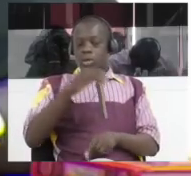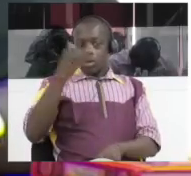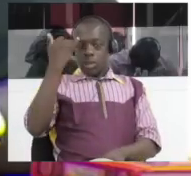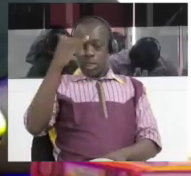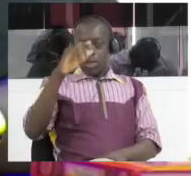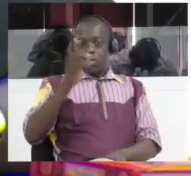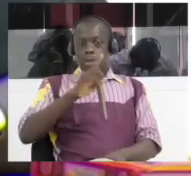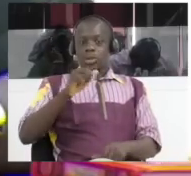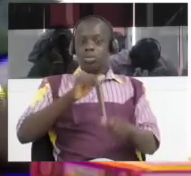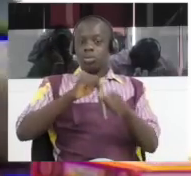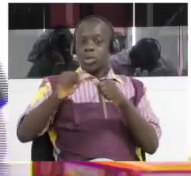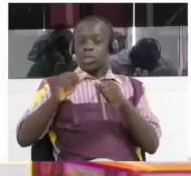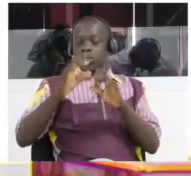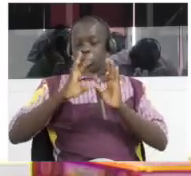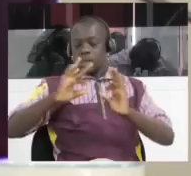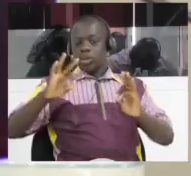interest of the country.